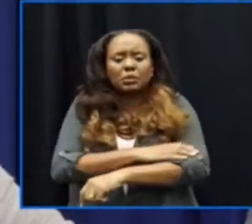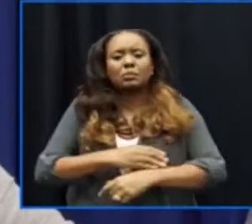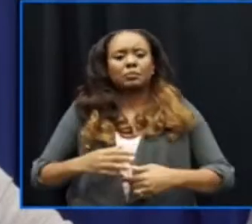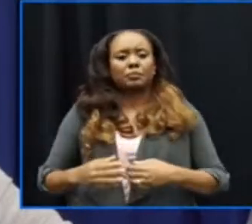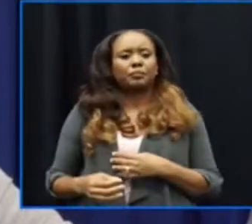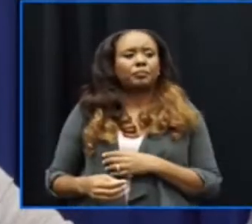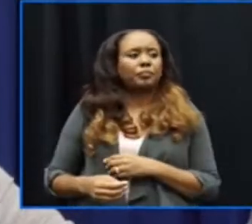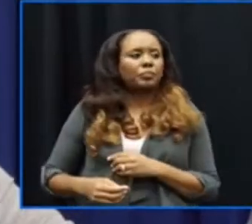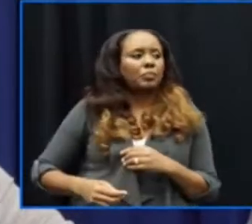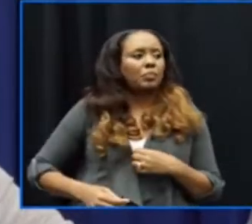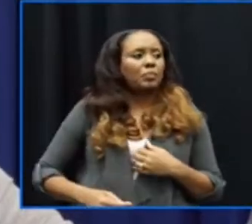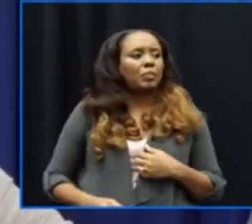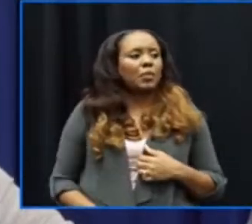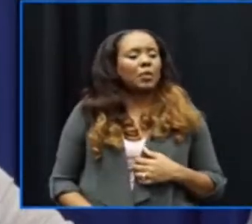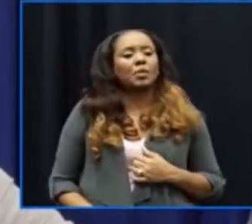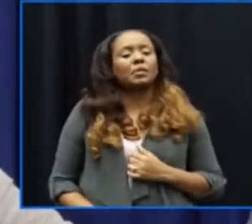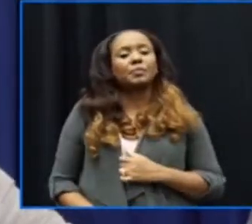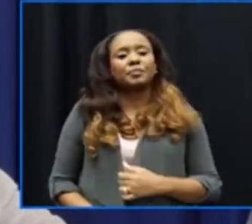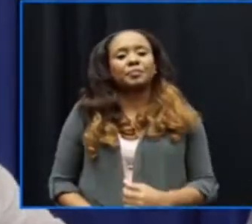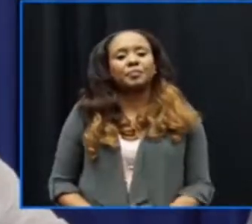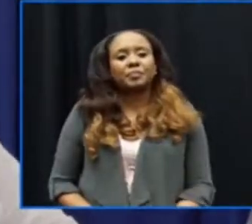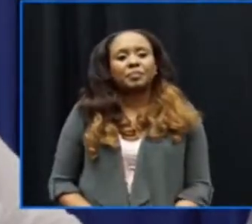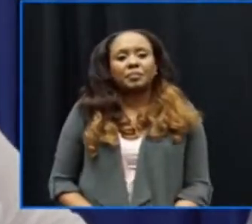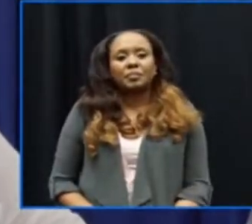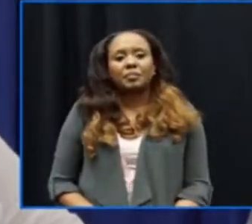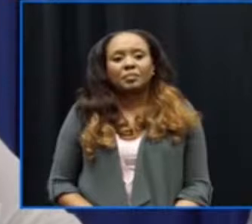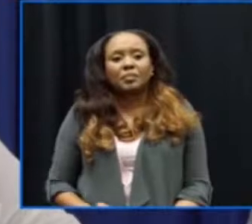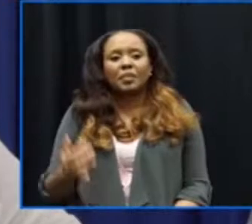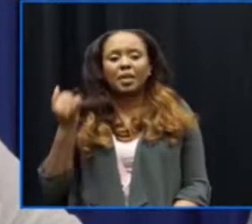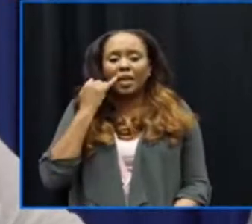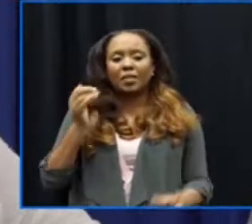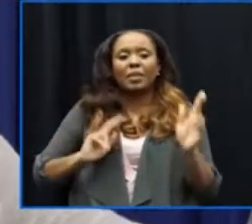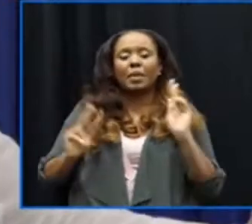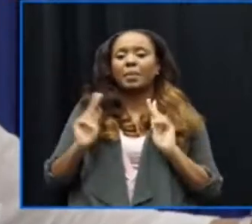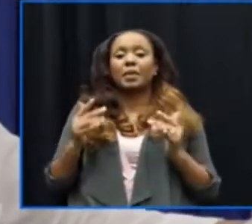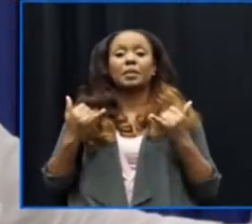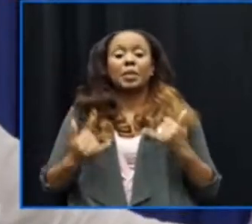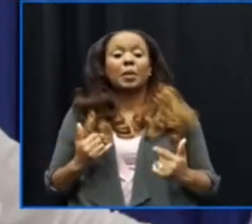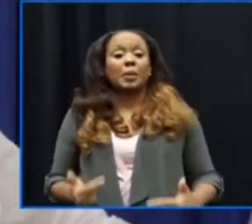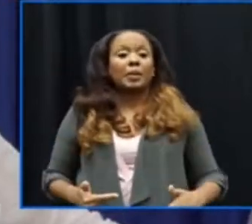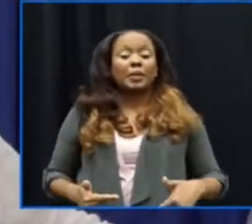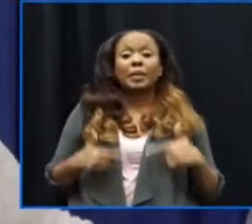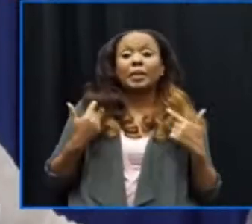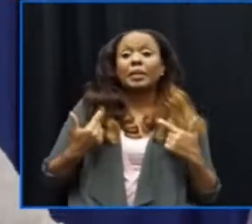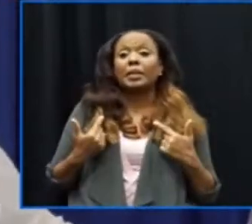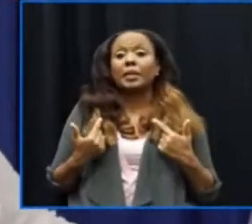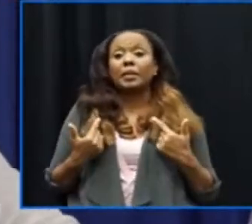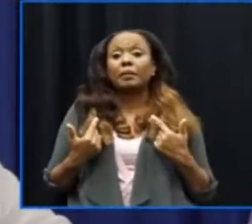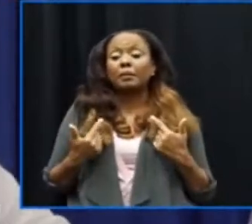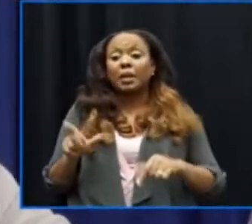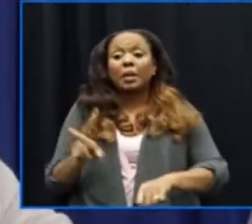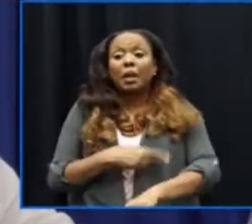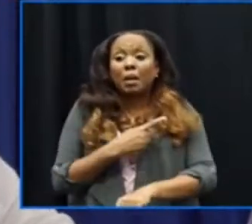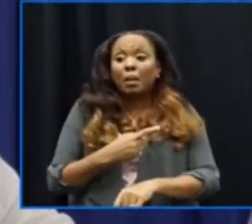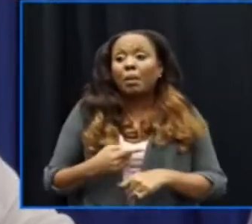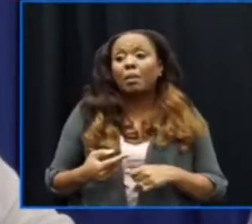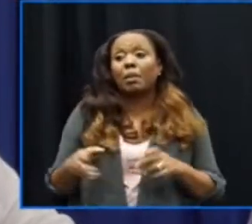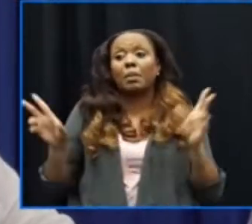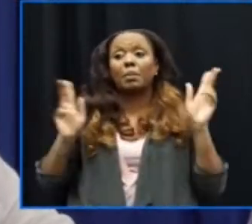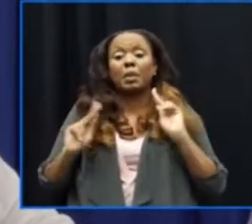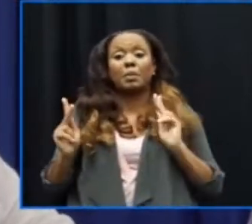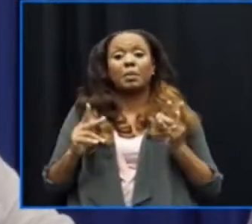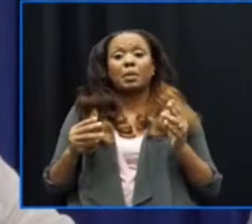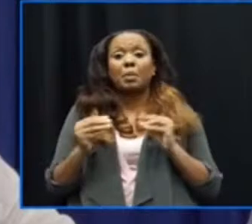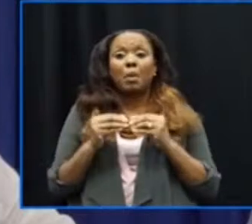if the new 40 is now 50, and people tell you that and joke all the time, then,